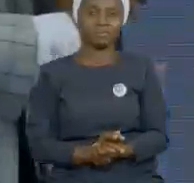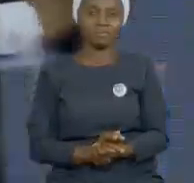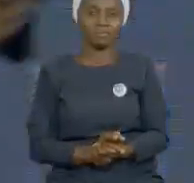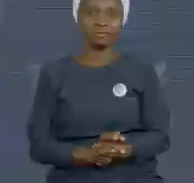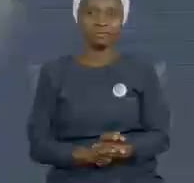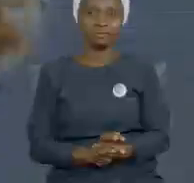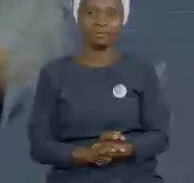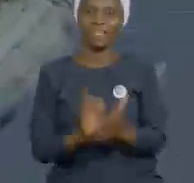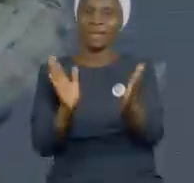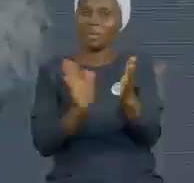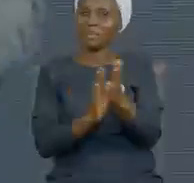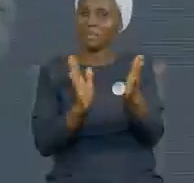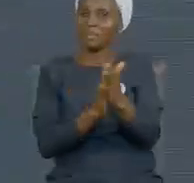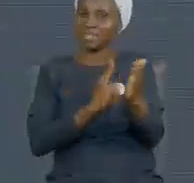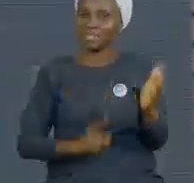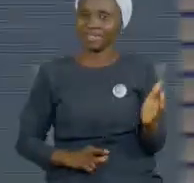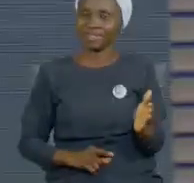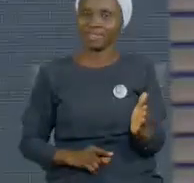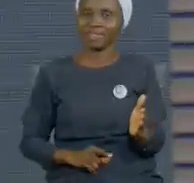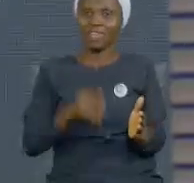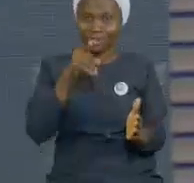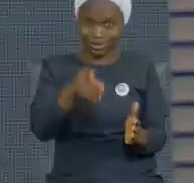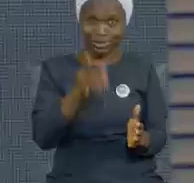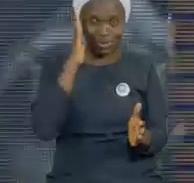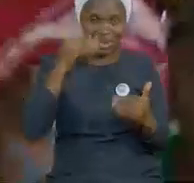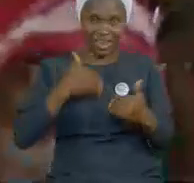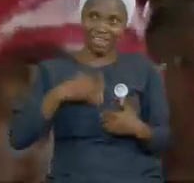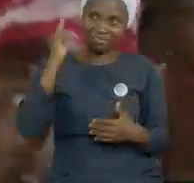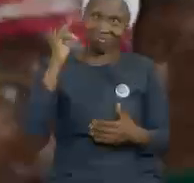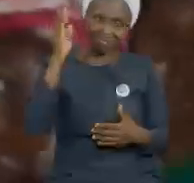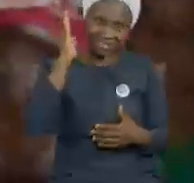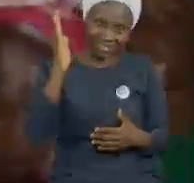Praise the Lord, you will give a testimony.